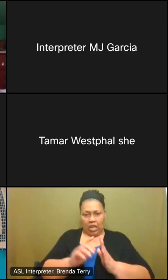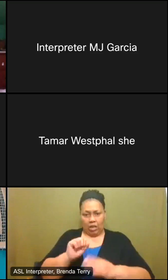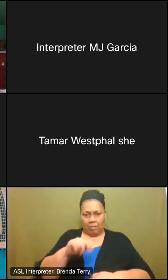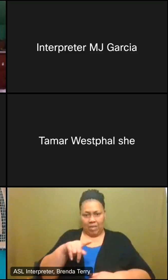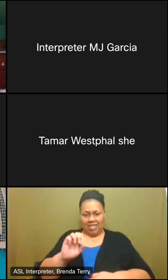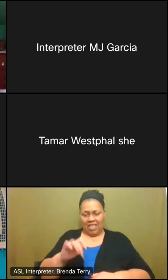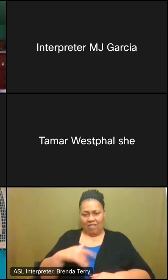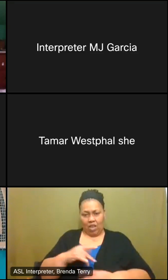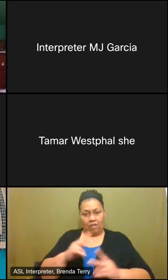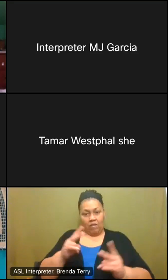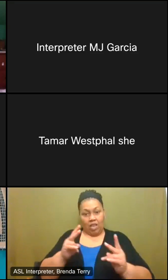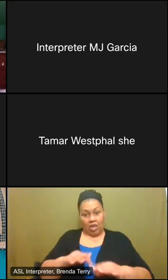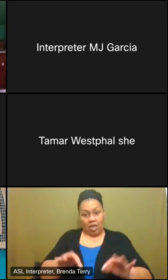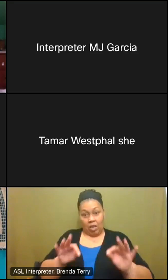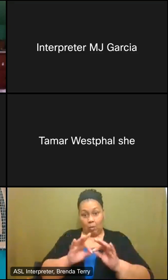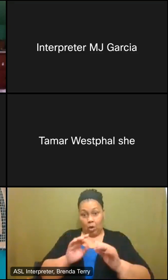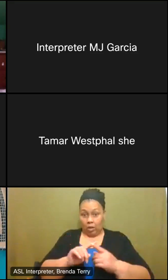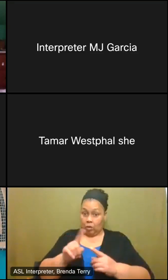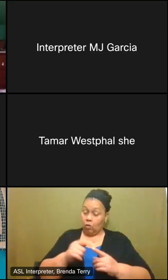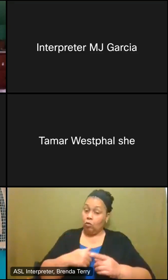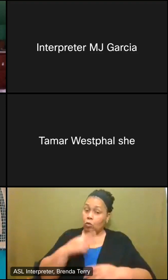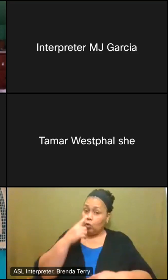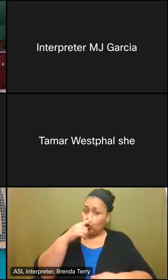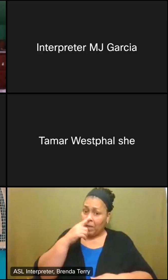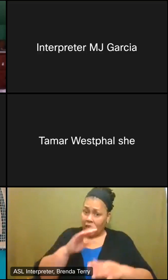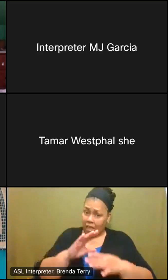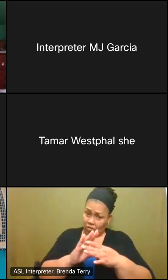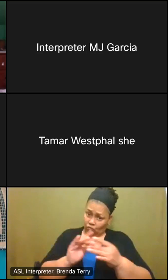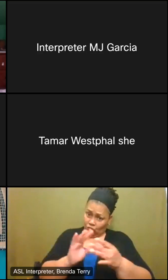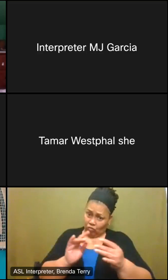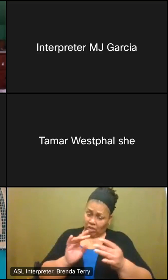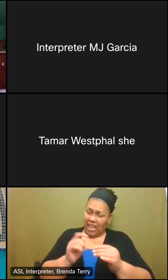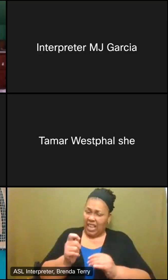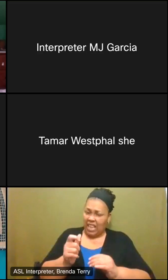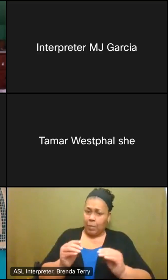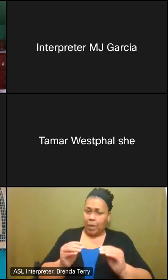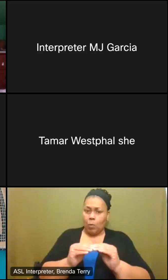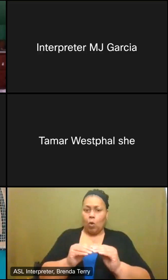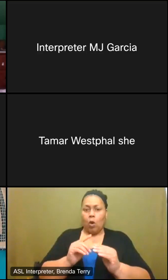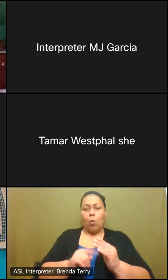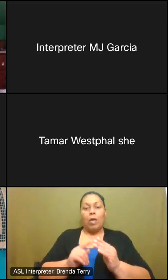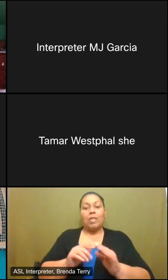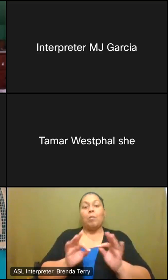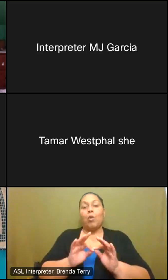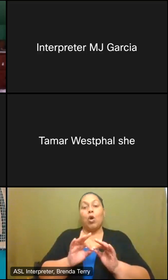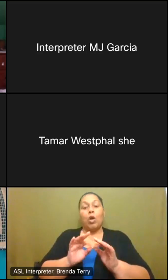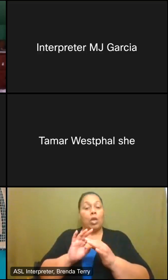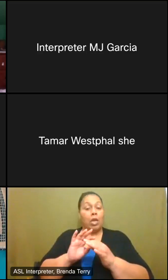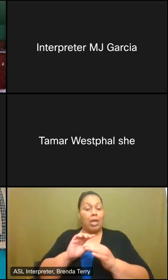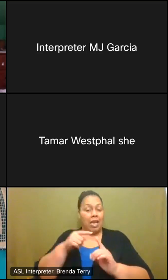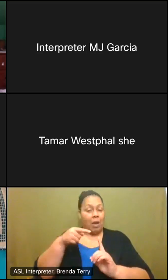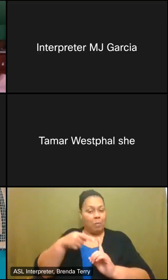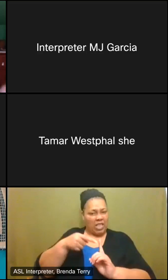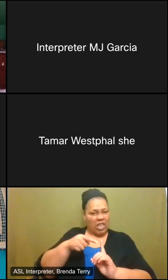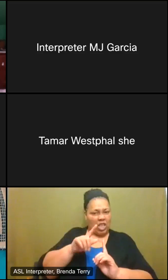very important to you. Can you share a little bit more about what was important about that particular, and of